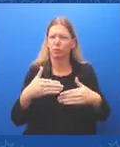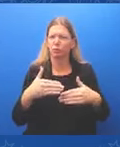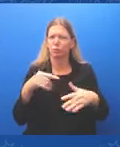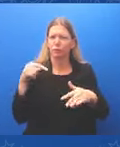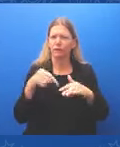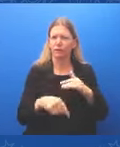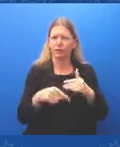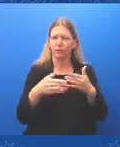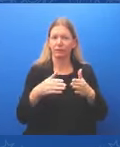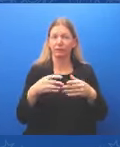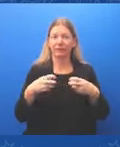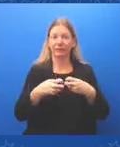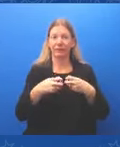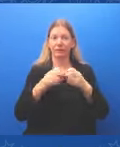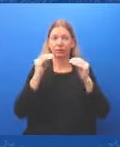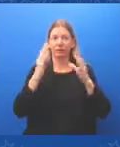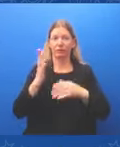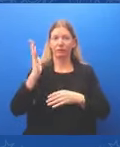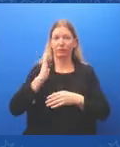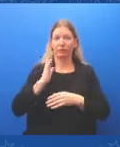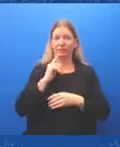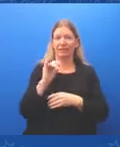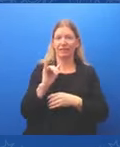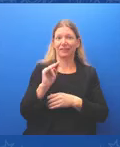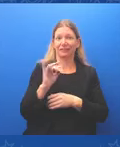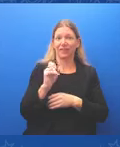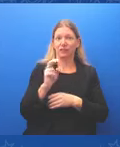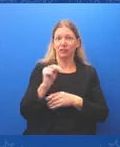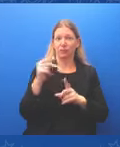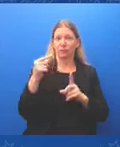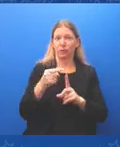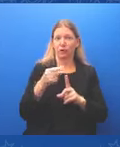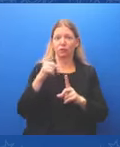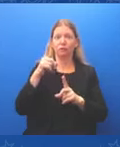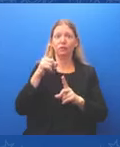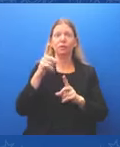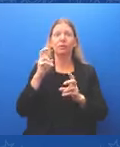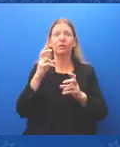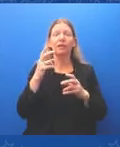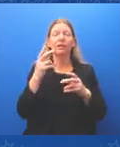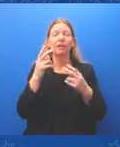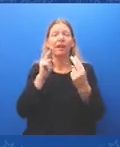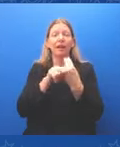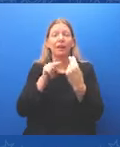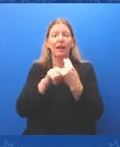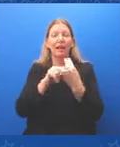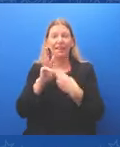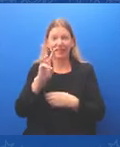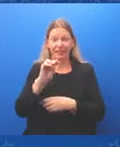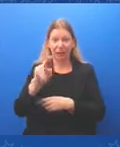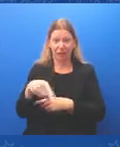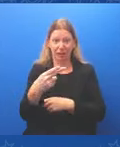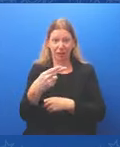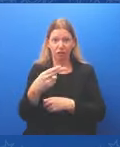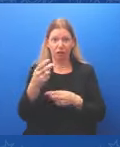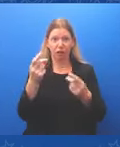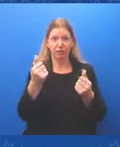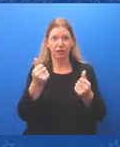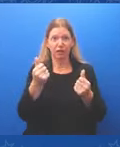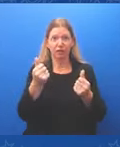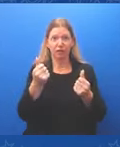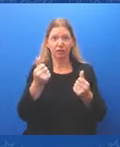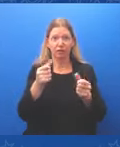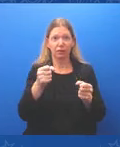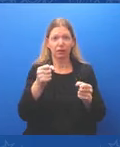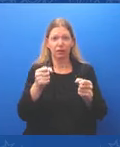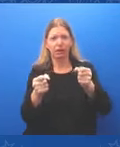an hour and all of a sudden you take a right turn 7, 8, 10 degrees to the right. You can never get back in the path you're on. And